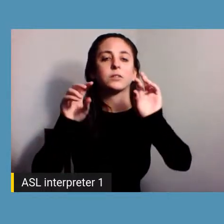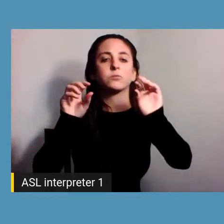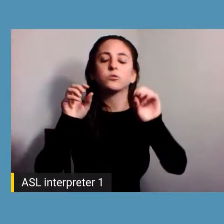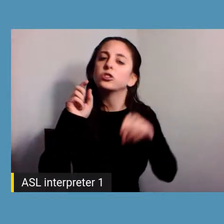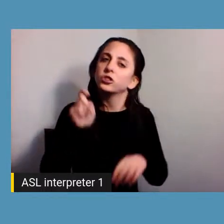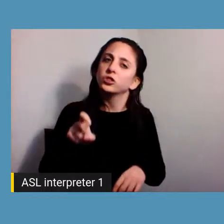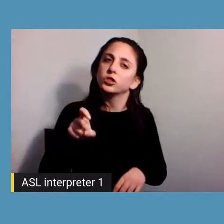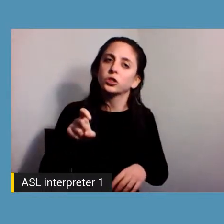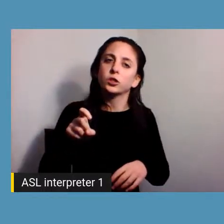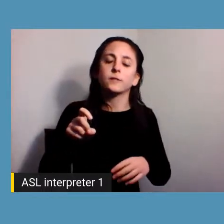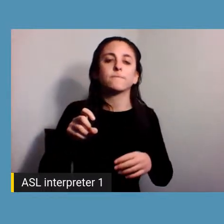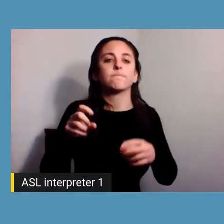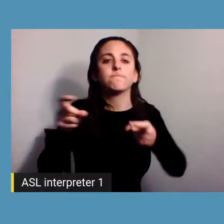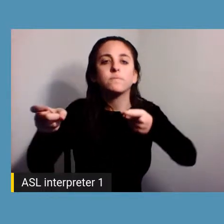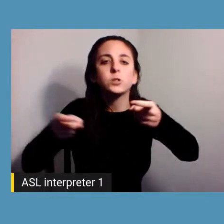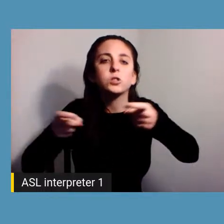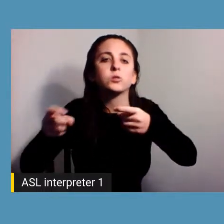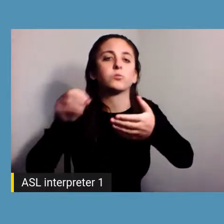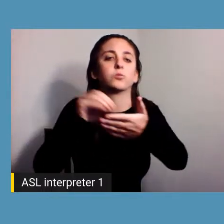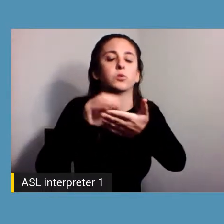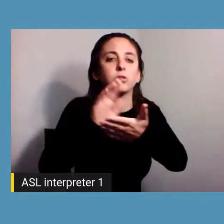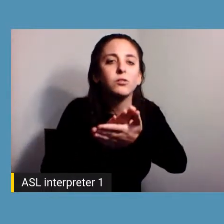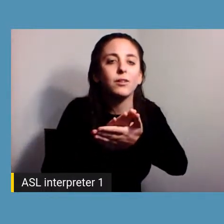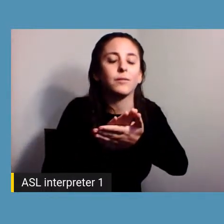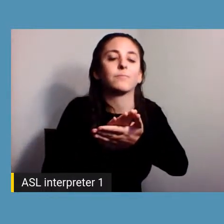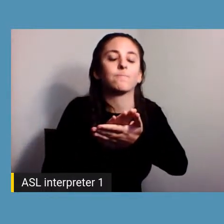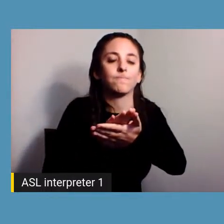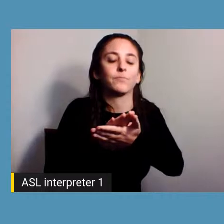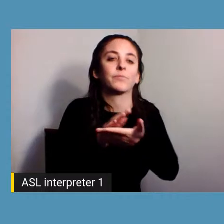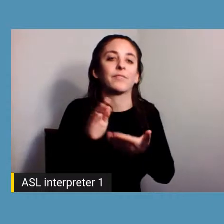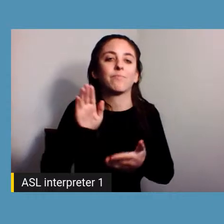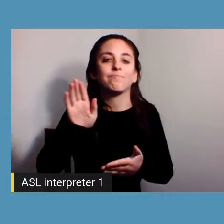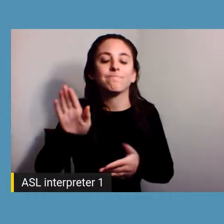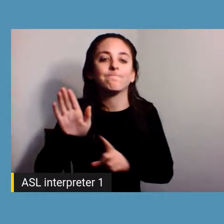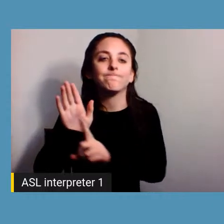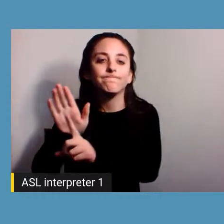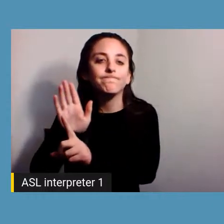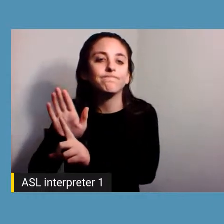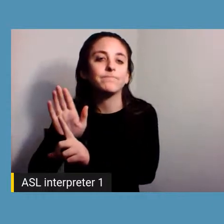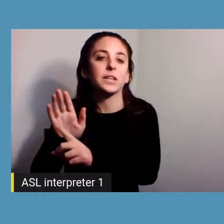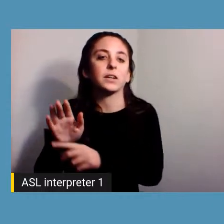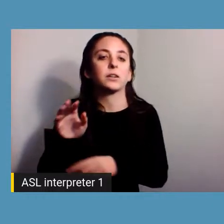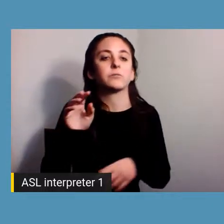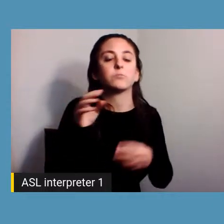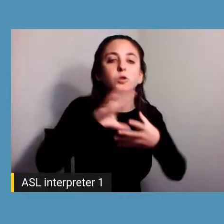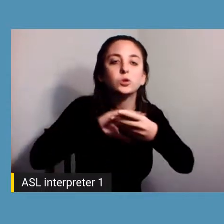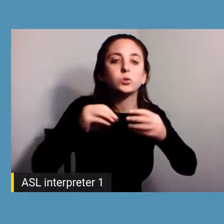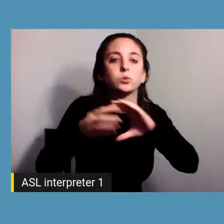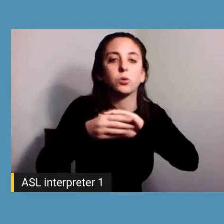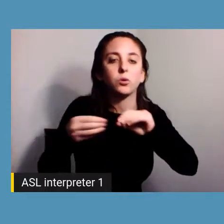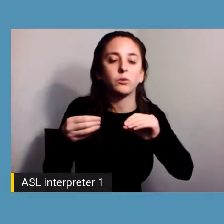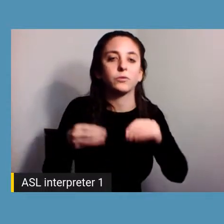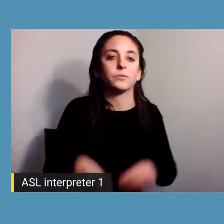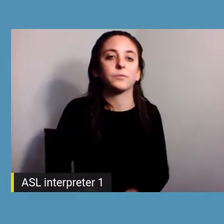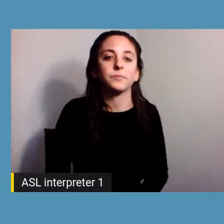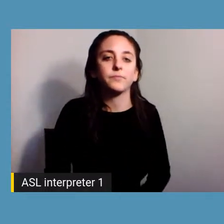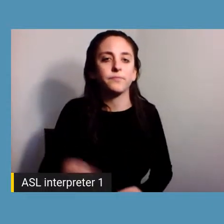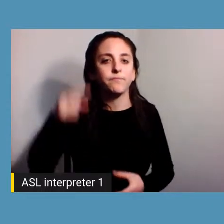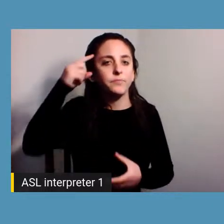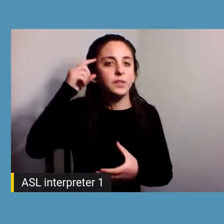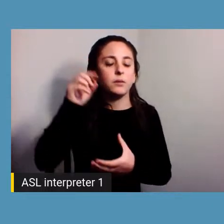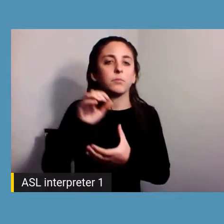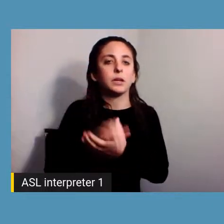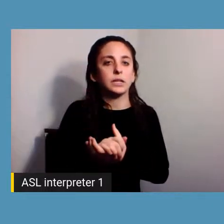own documentation needs and therefore their own cultural narrative. We really believe that information